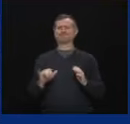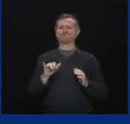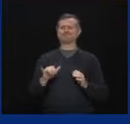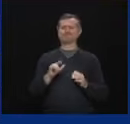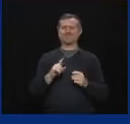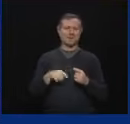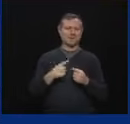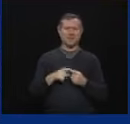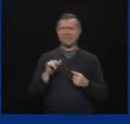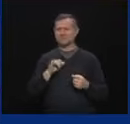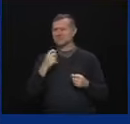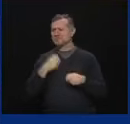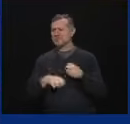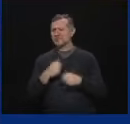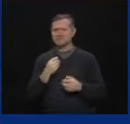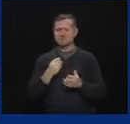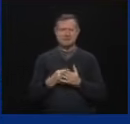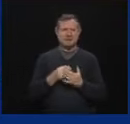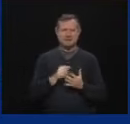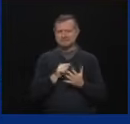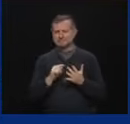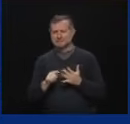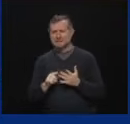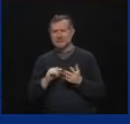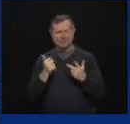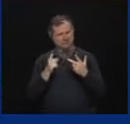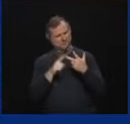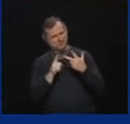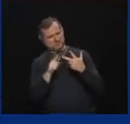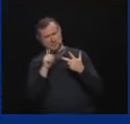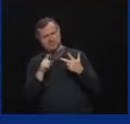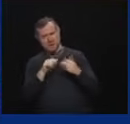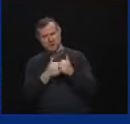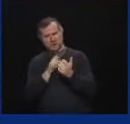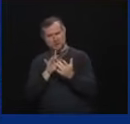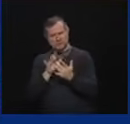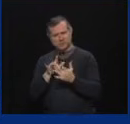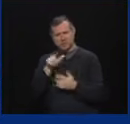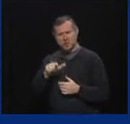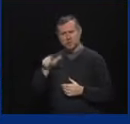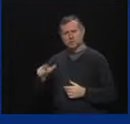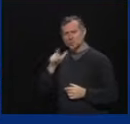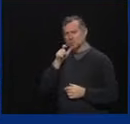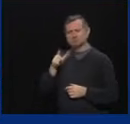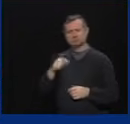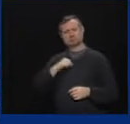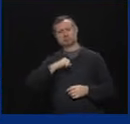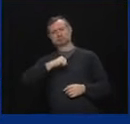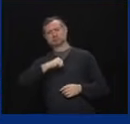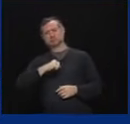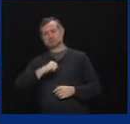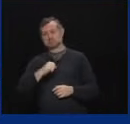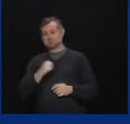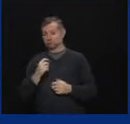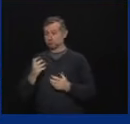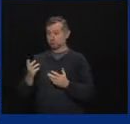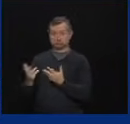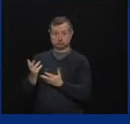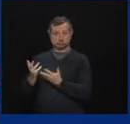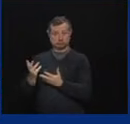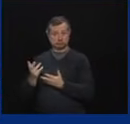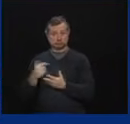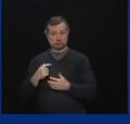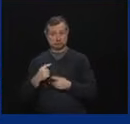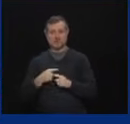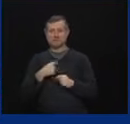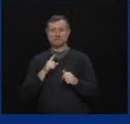reach reluctant landlords? Everything. And I will tell you, we are going at this with an intensity that I don't think the state government has ever seen.